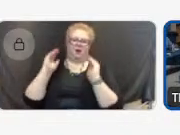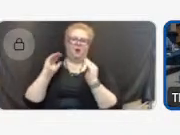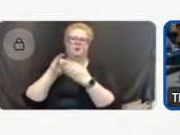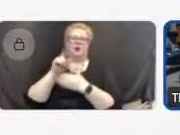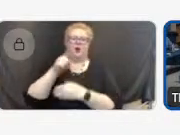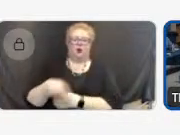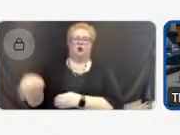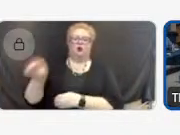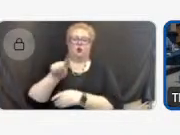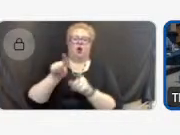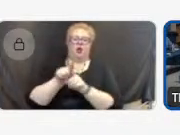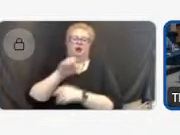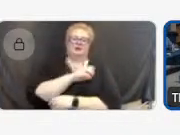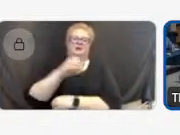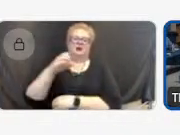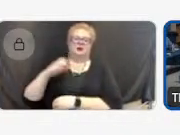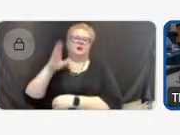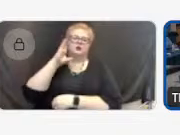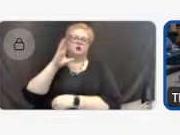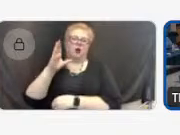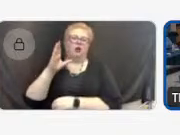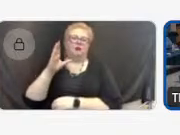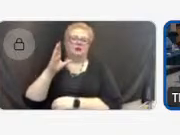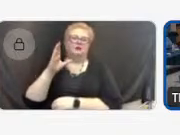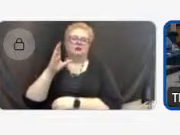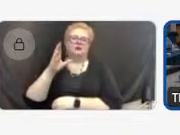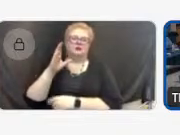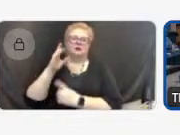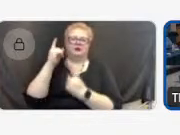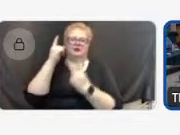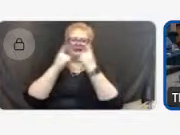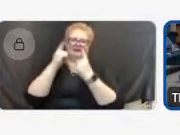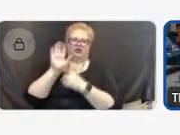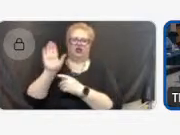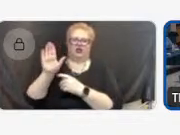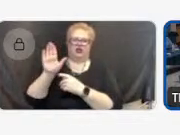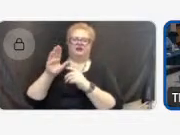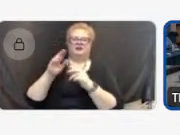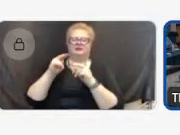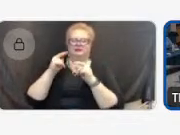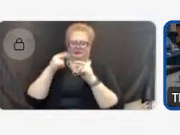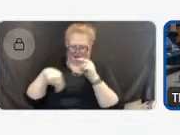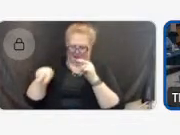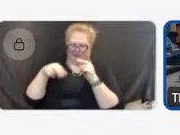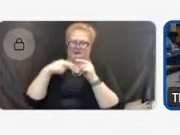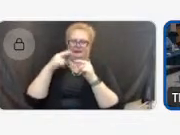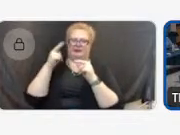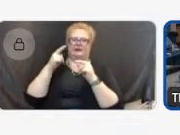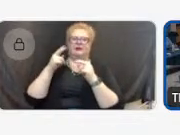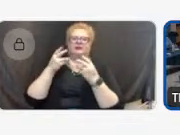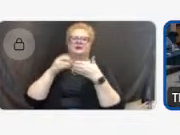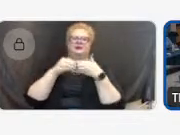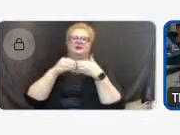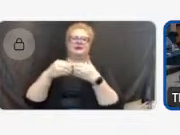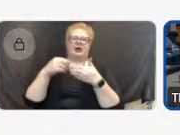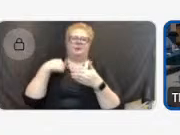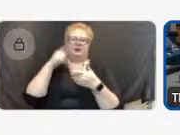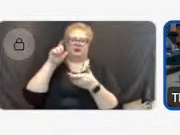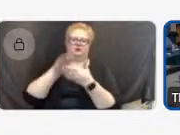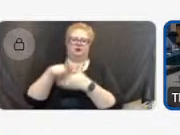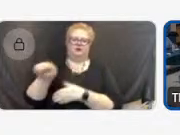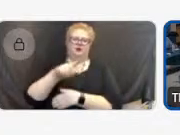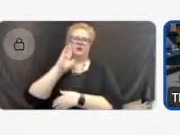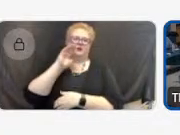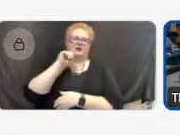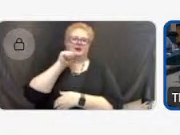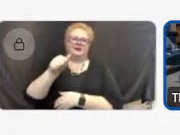commission, will consider it. The lack of eye contact with anyone would lead me to believe that maybe you're not going to, but if you... No, we're just getting